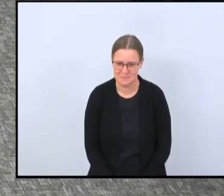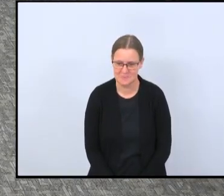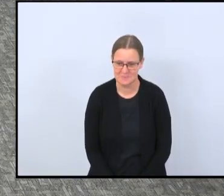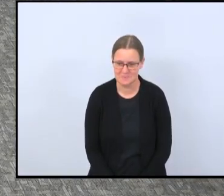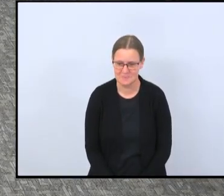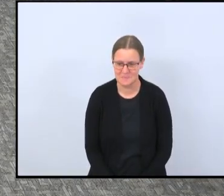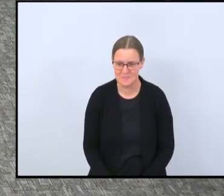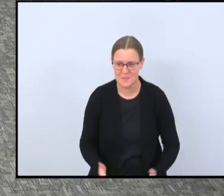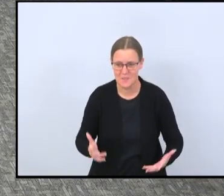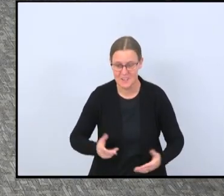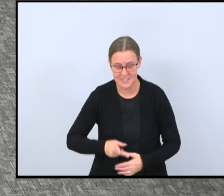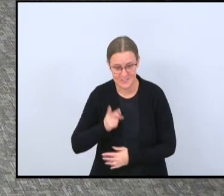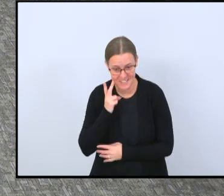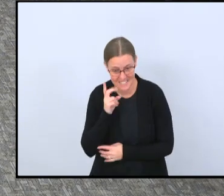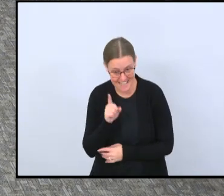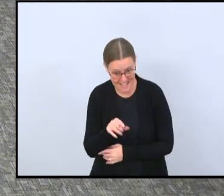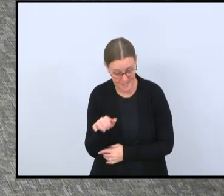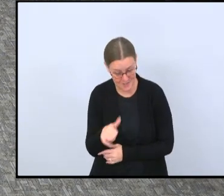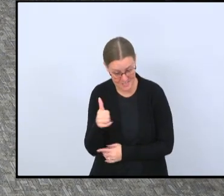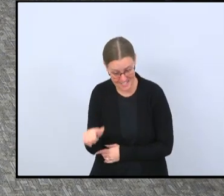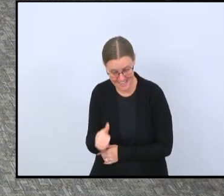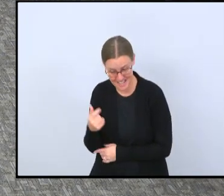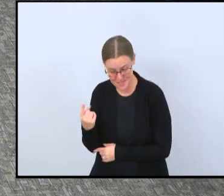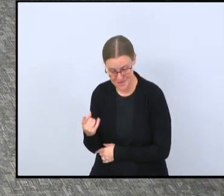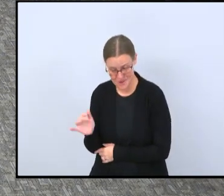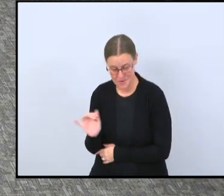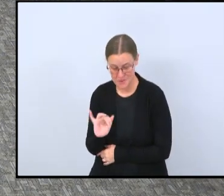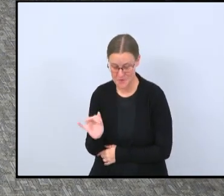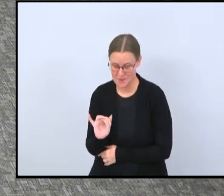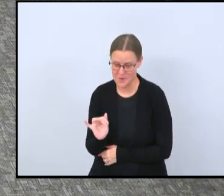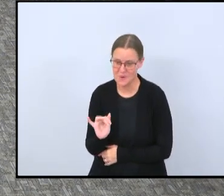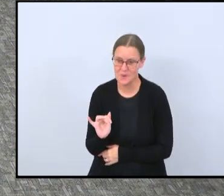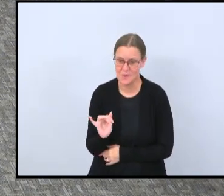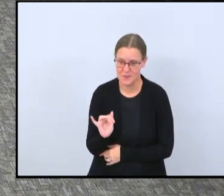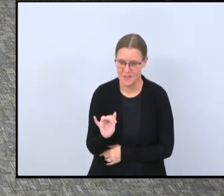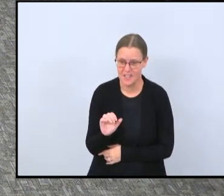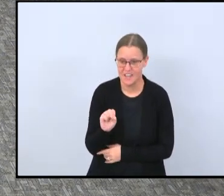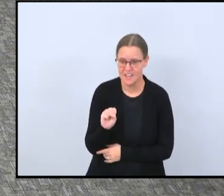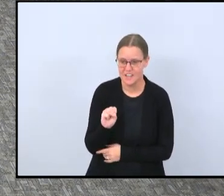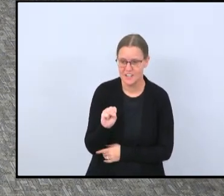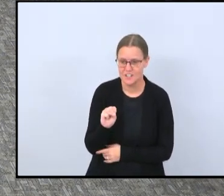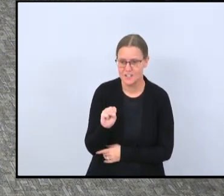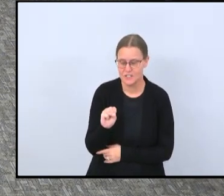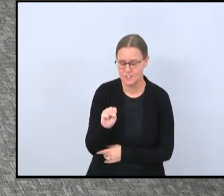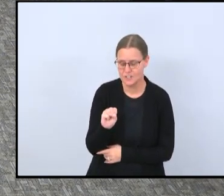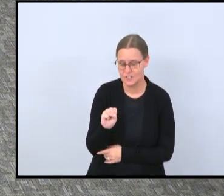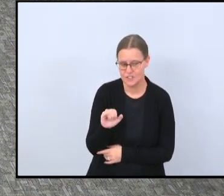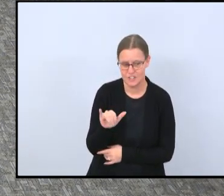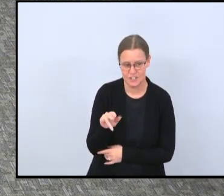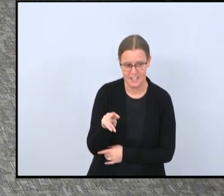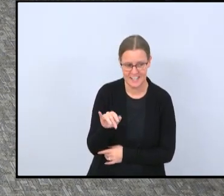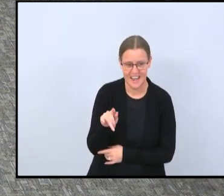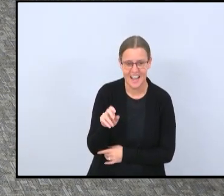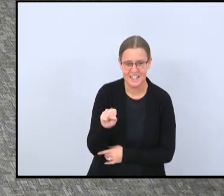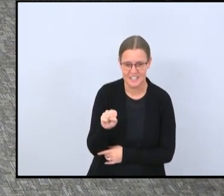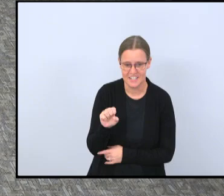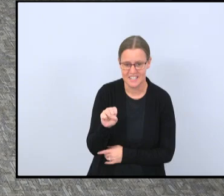And where you see one, you see the other. Also advancing to the state competition, Shanasha Smith.